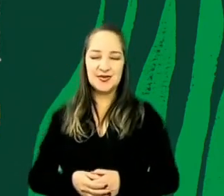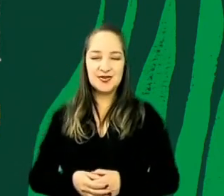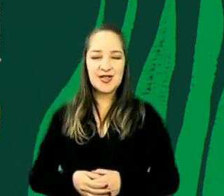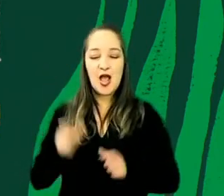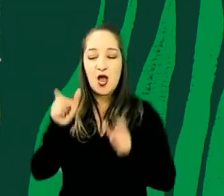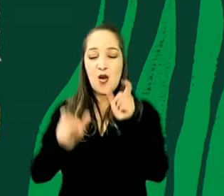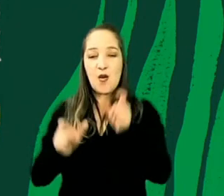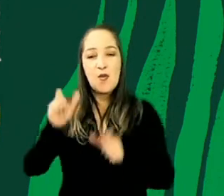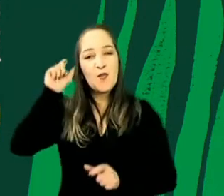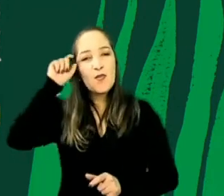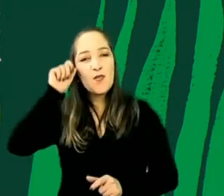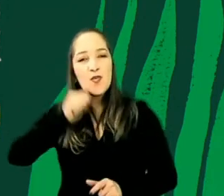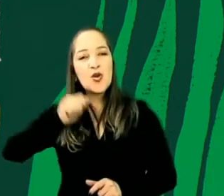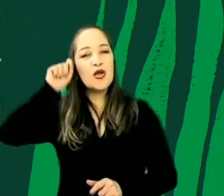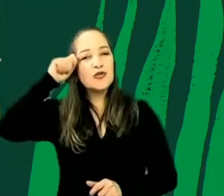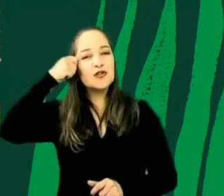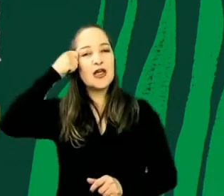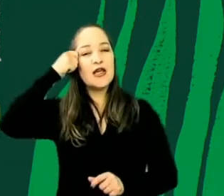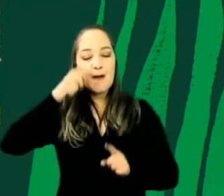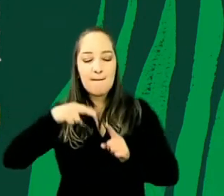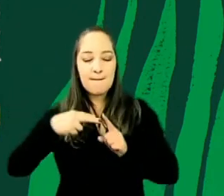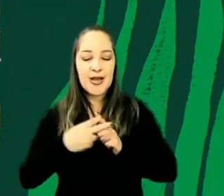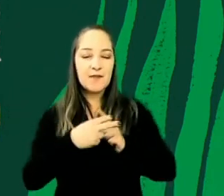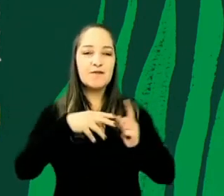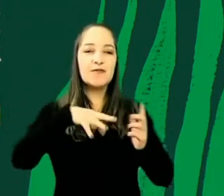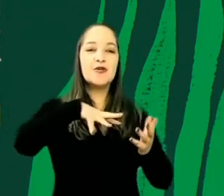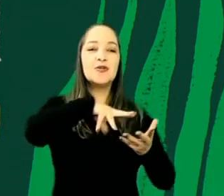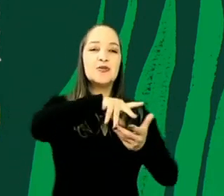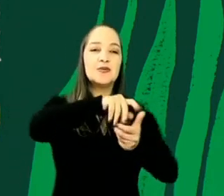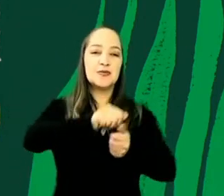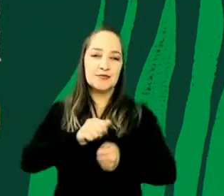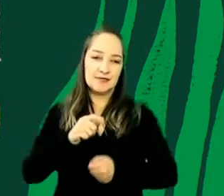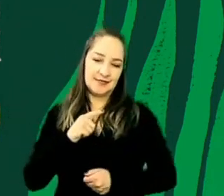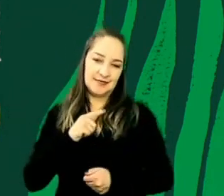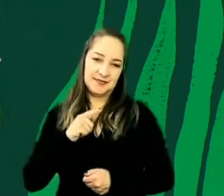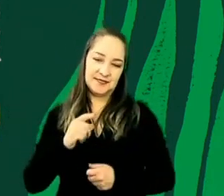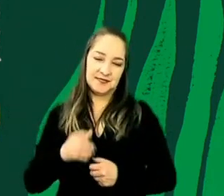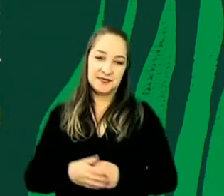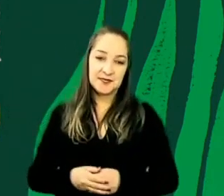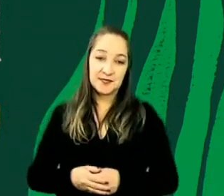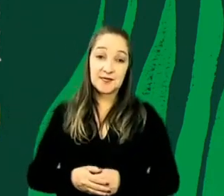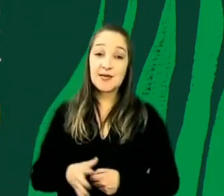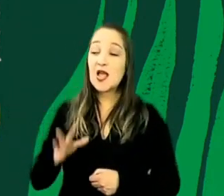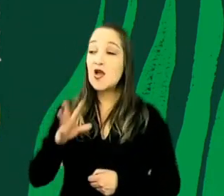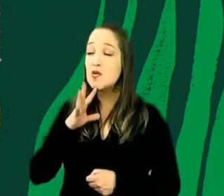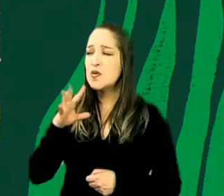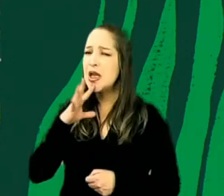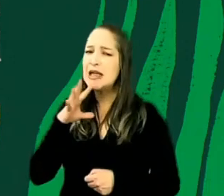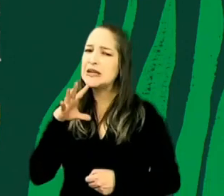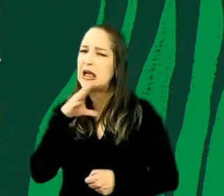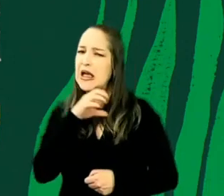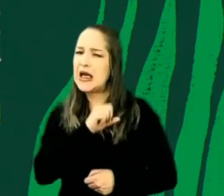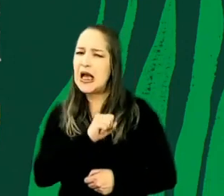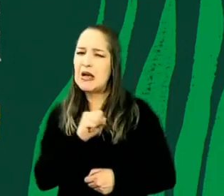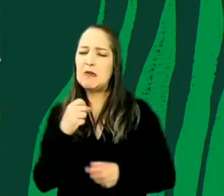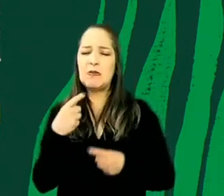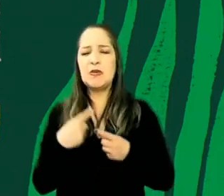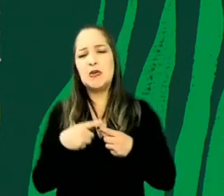And I met him briefly because, you know, he went to the school across the street from where I went to school for a while.